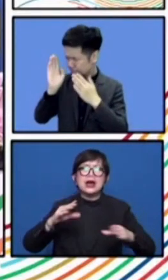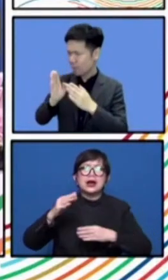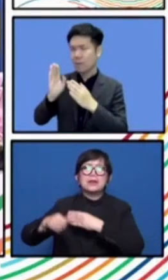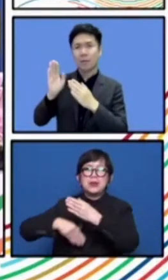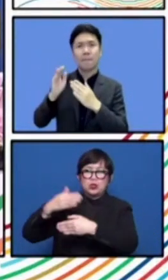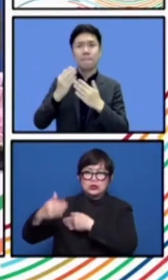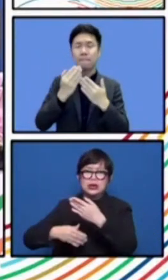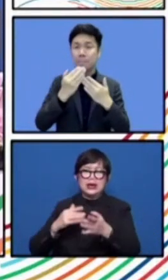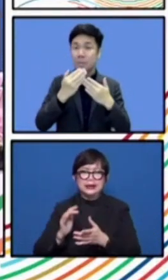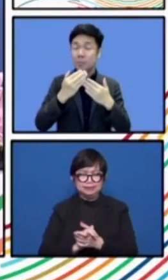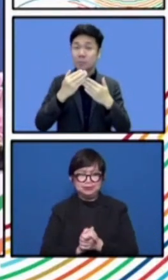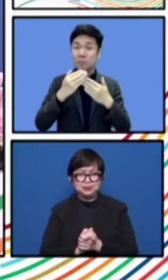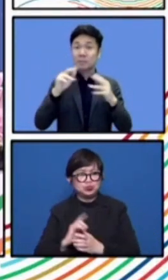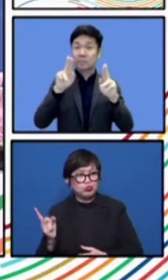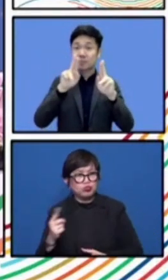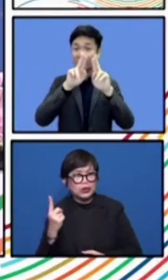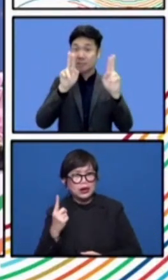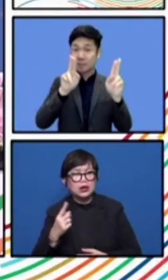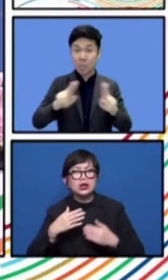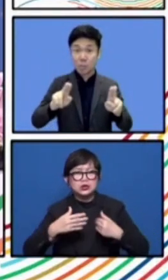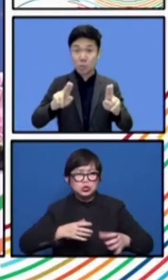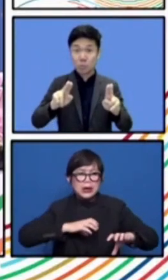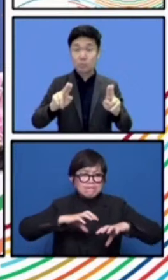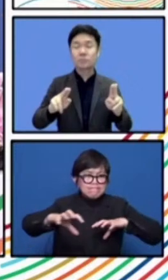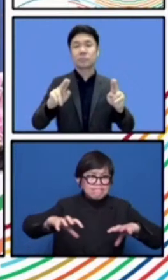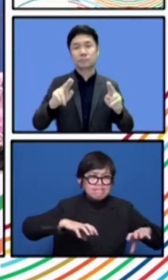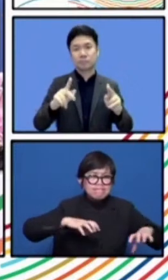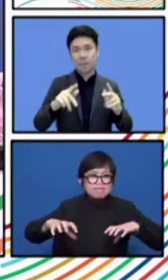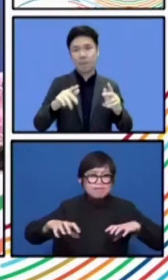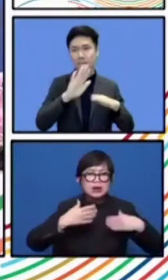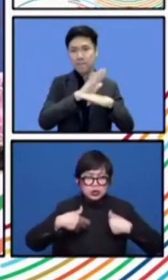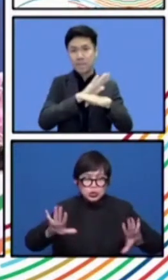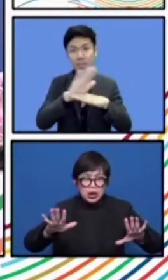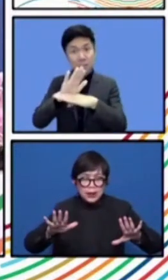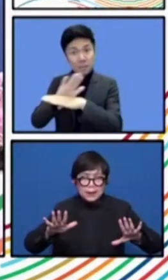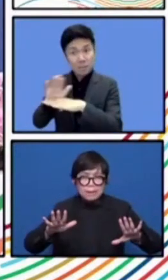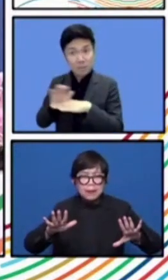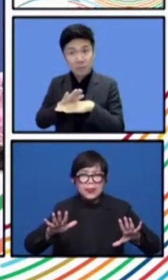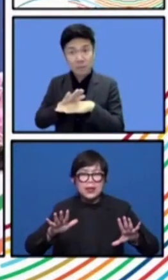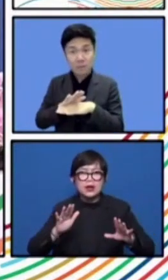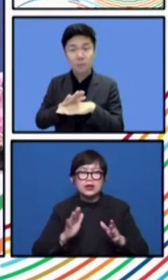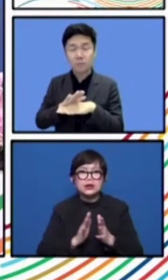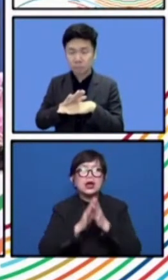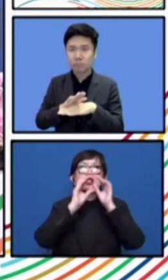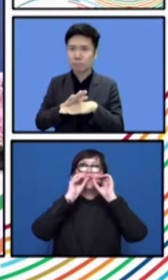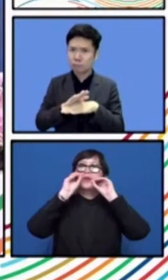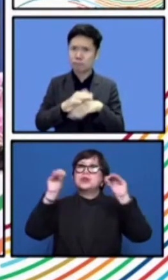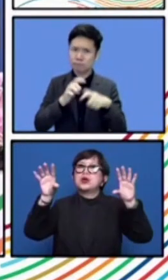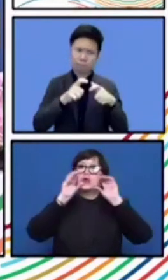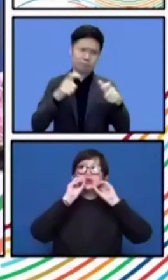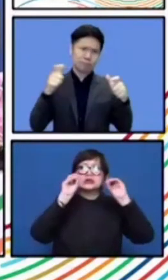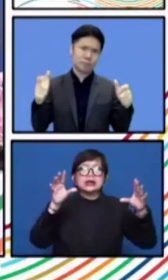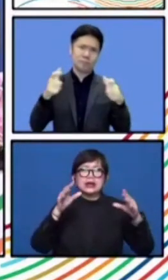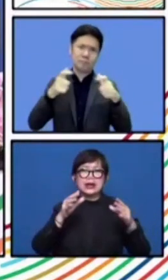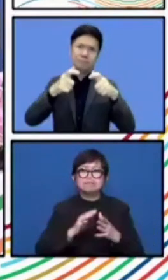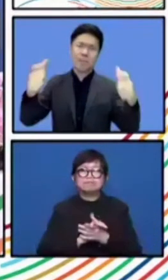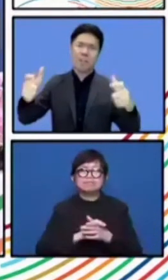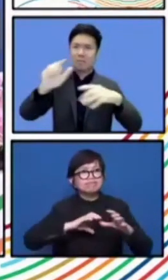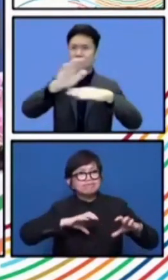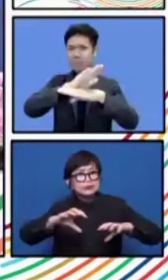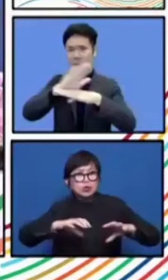practicing and have been promoting their good practices on